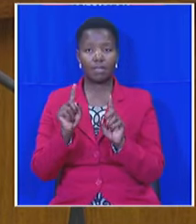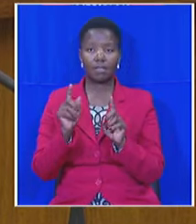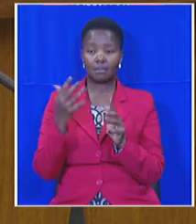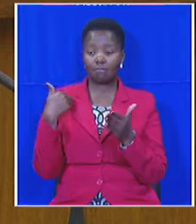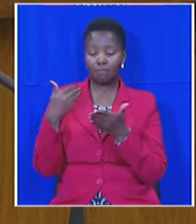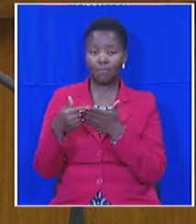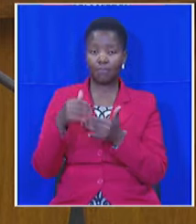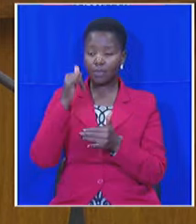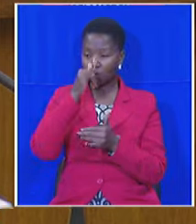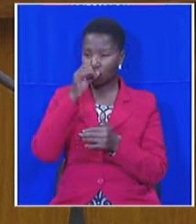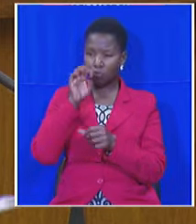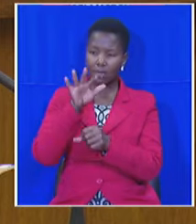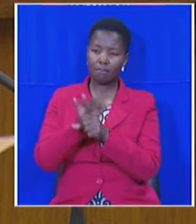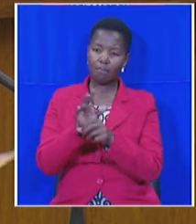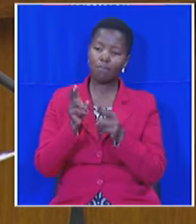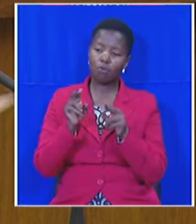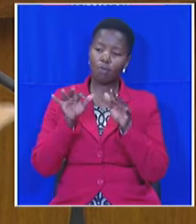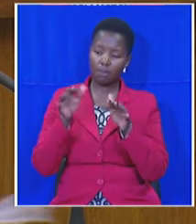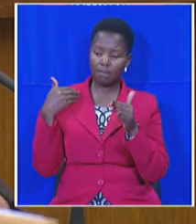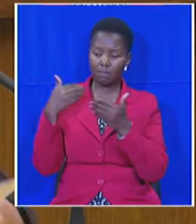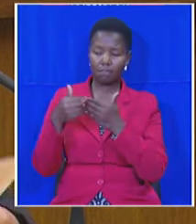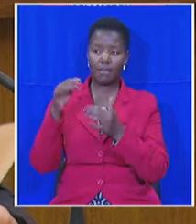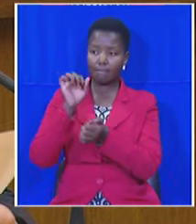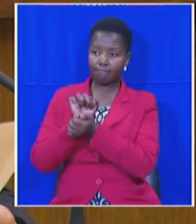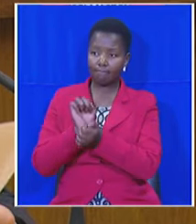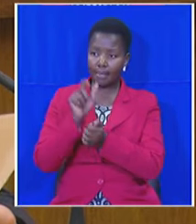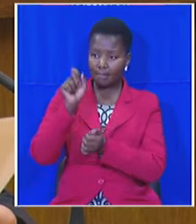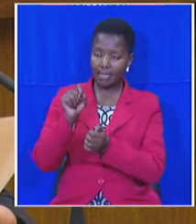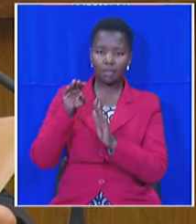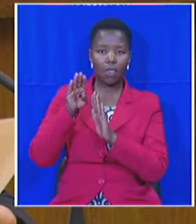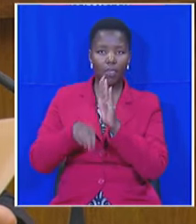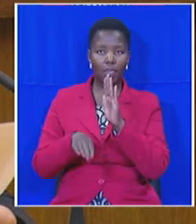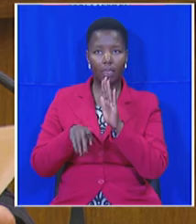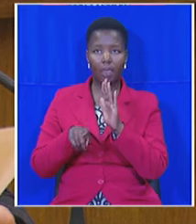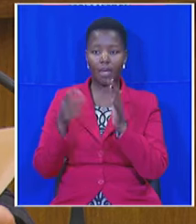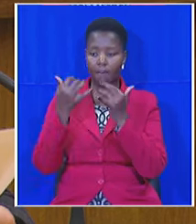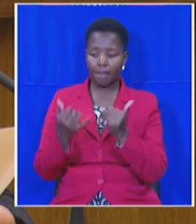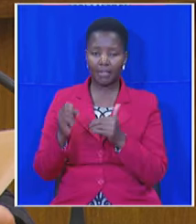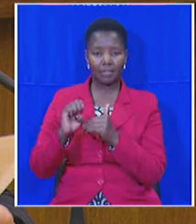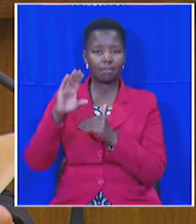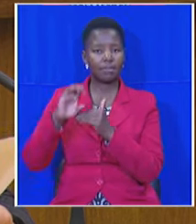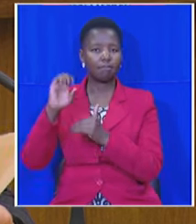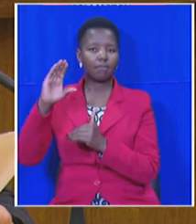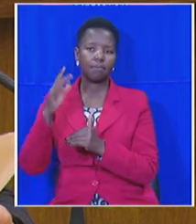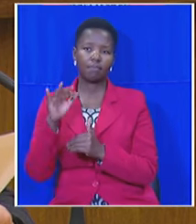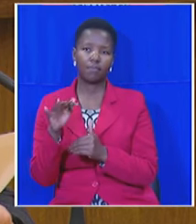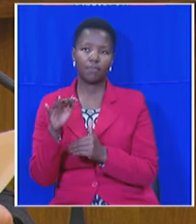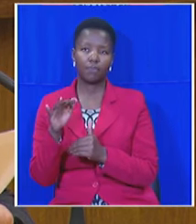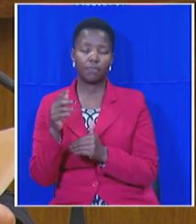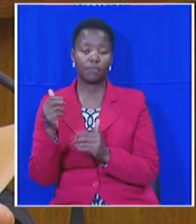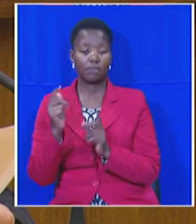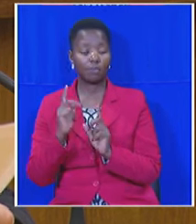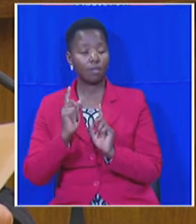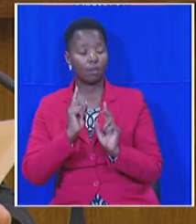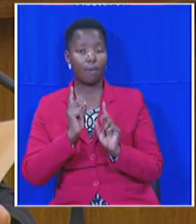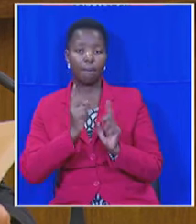has declined in the last 2 years, when we saw bigger budget increases than we see this year. For this, the blame is to be put squarely on the